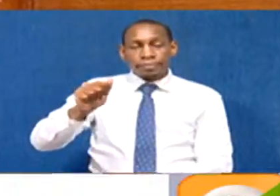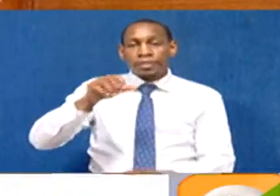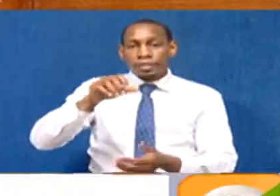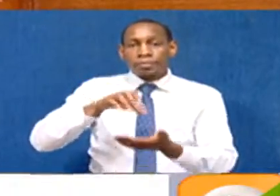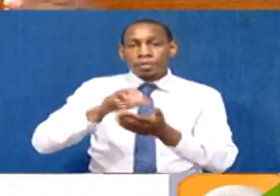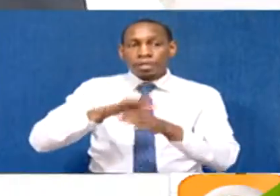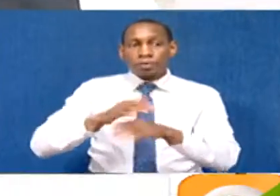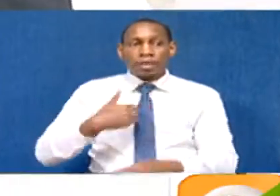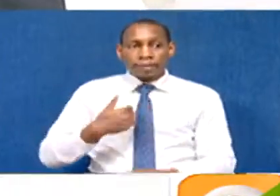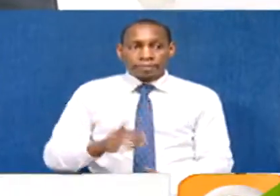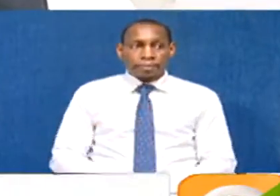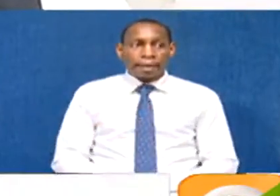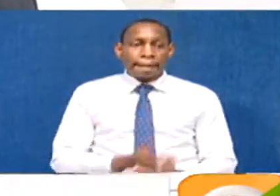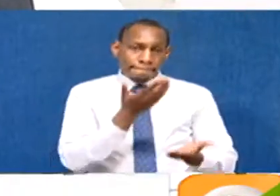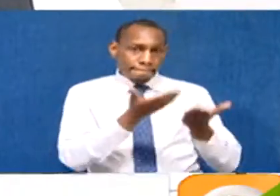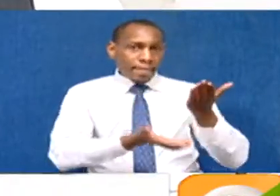place.